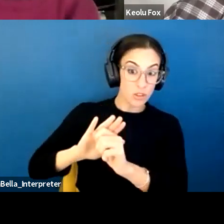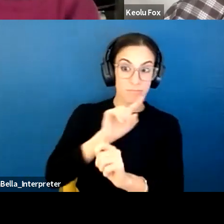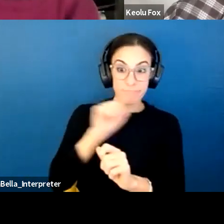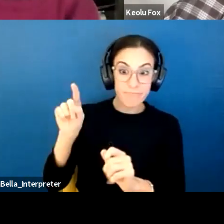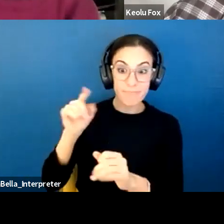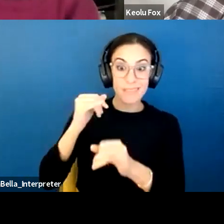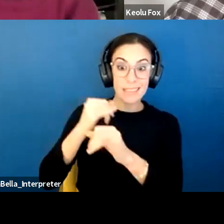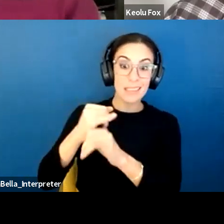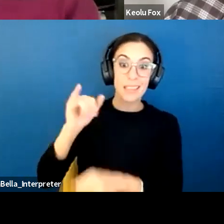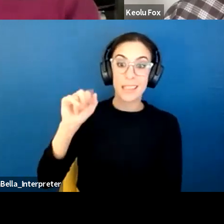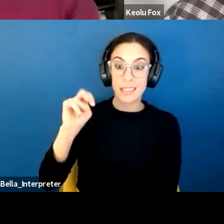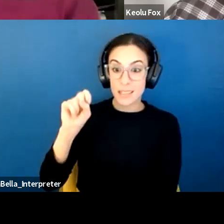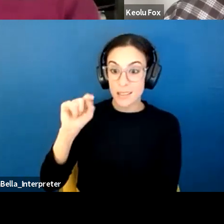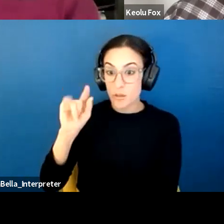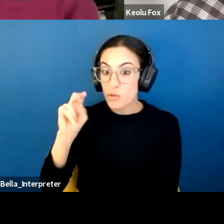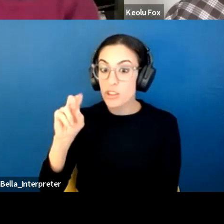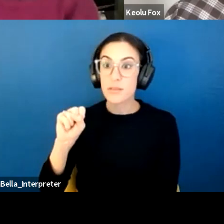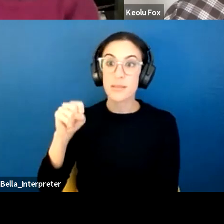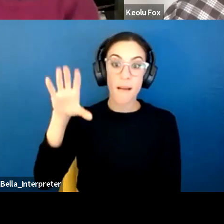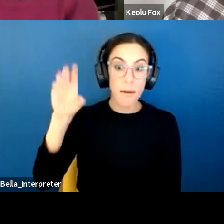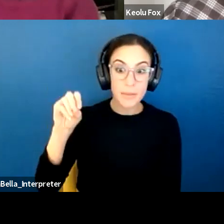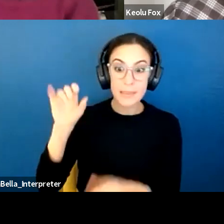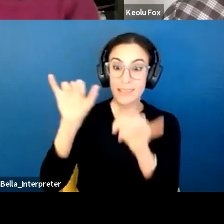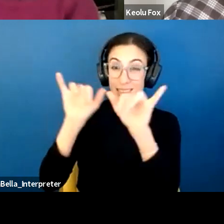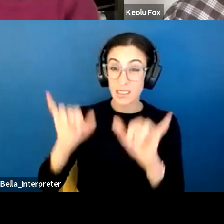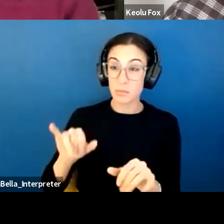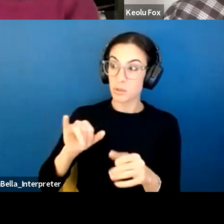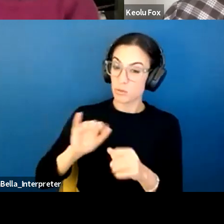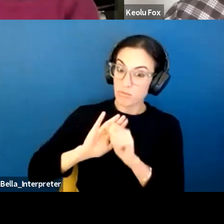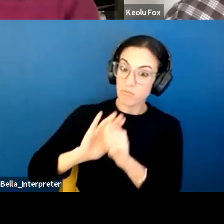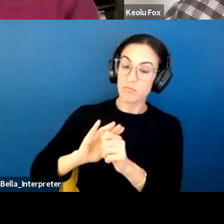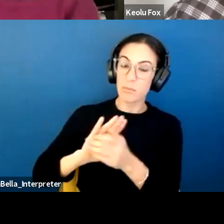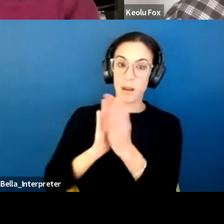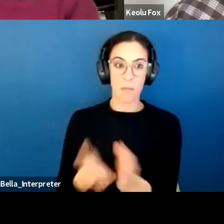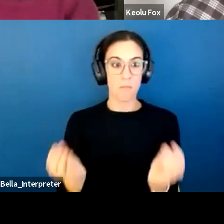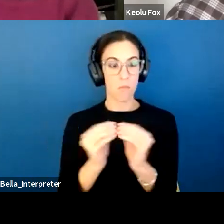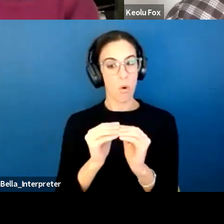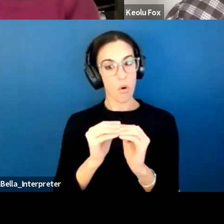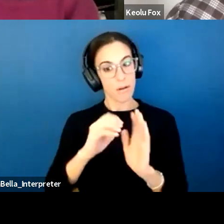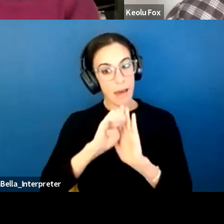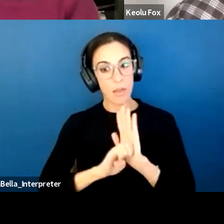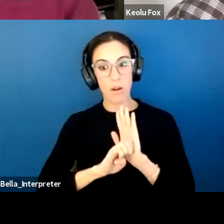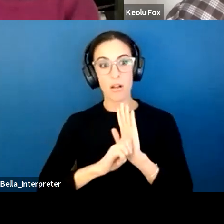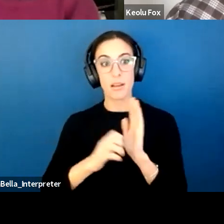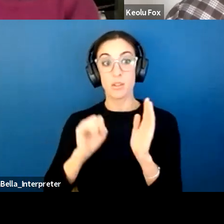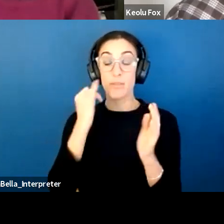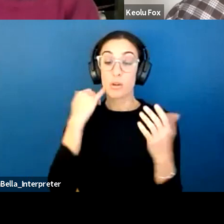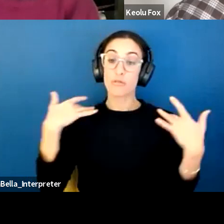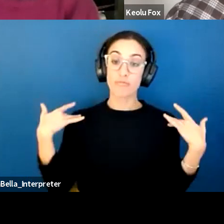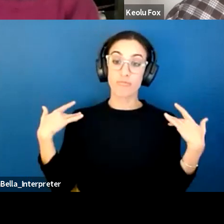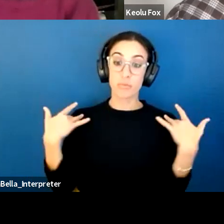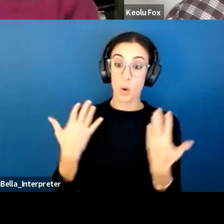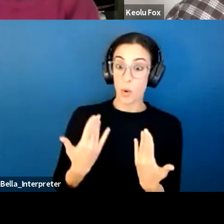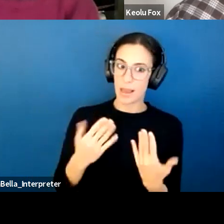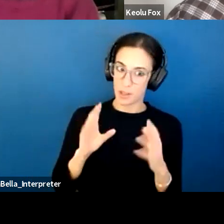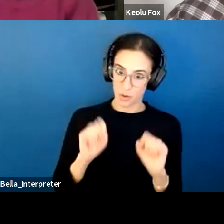make them more ethical. And so if we just sit back here and wait, you can expect a brave new world of